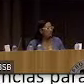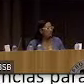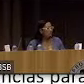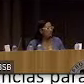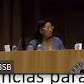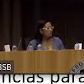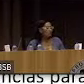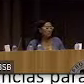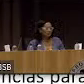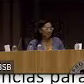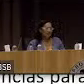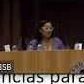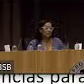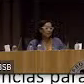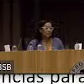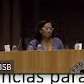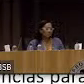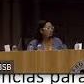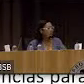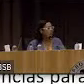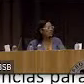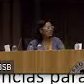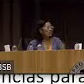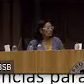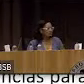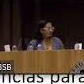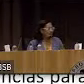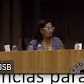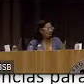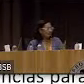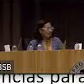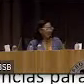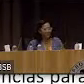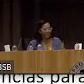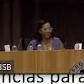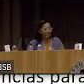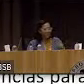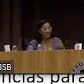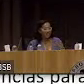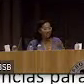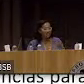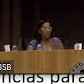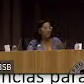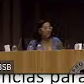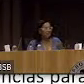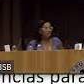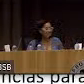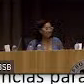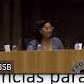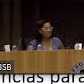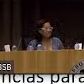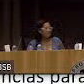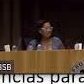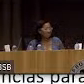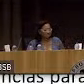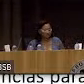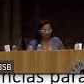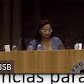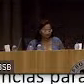and have the INCOR, ICE, INREA, INRAD. It's